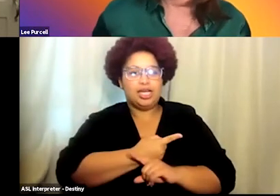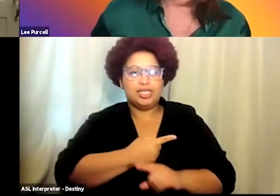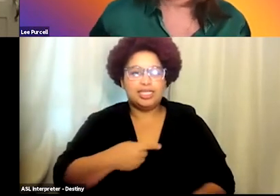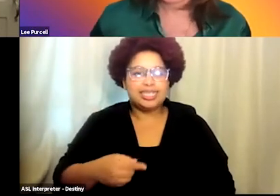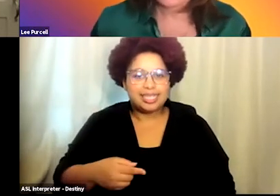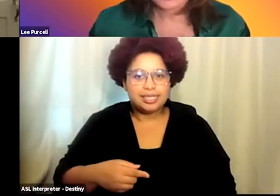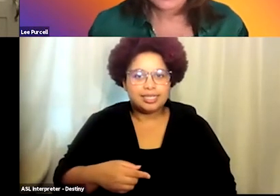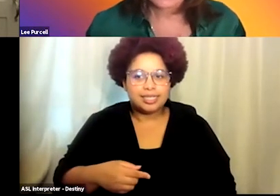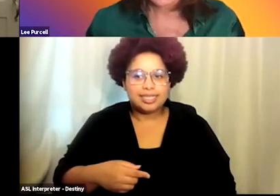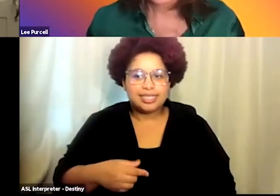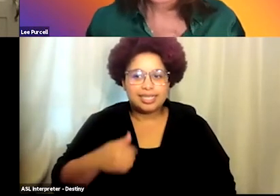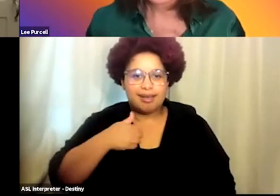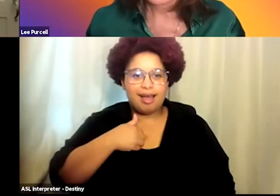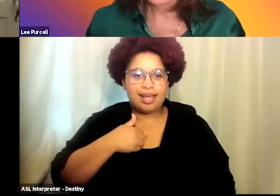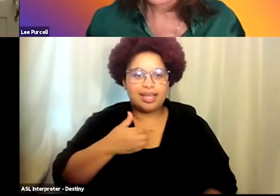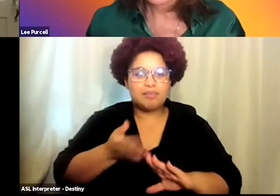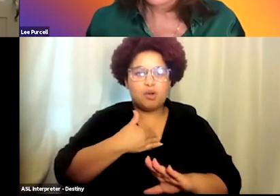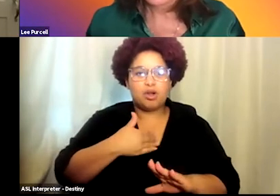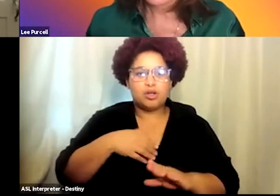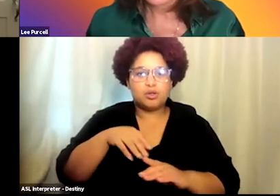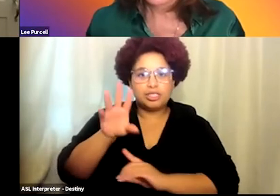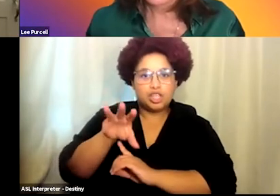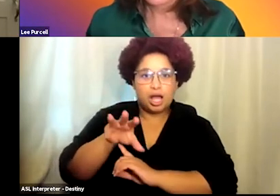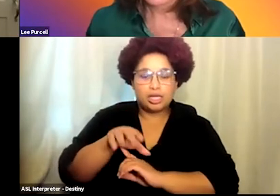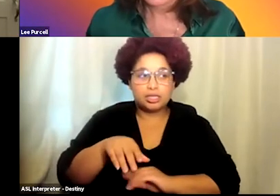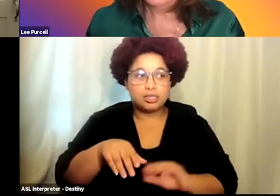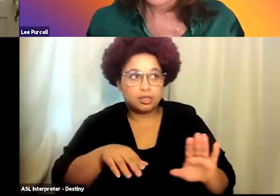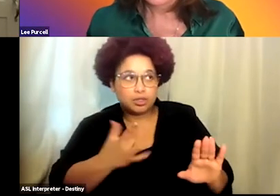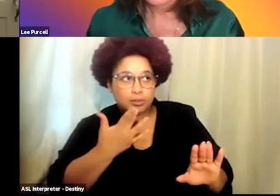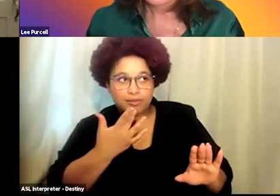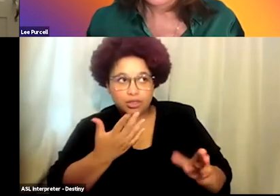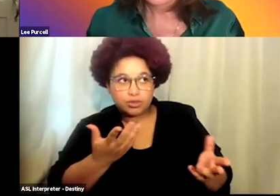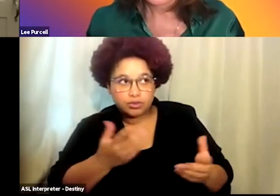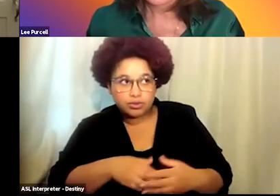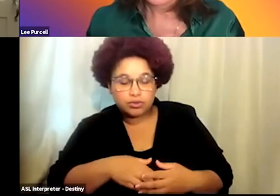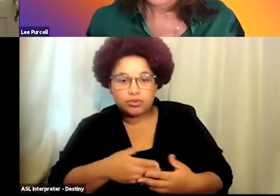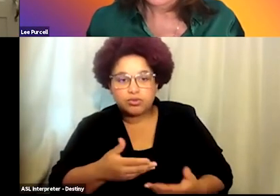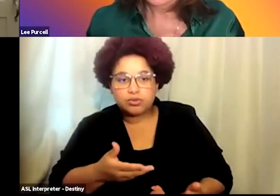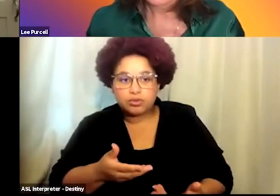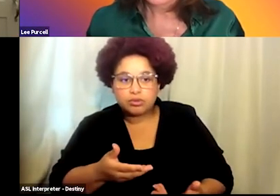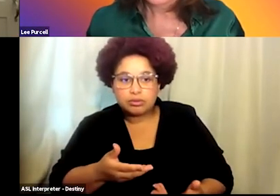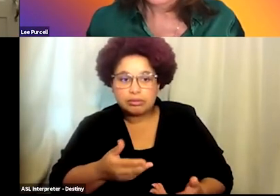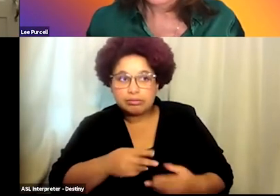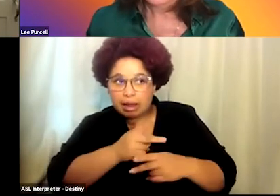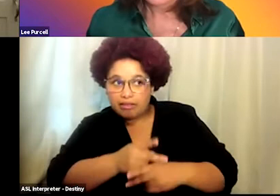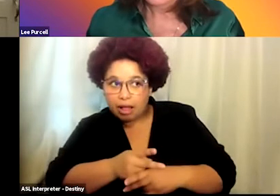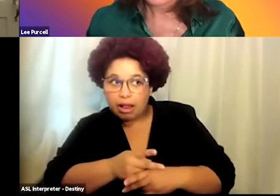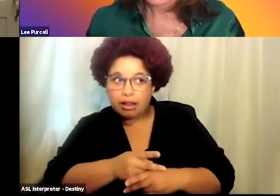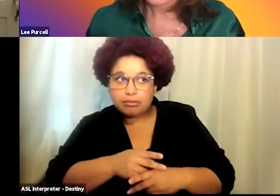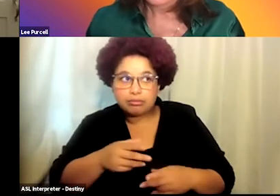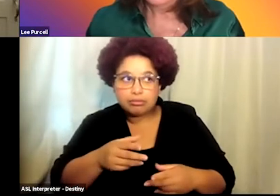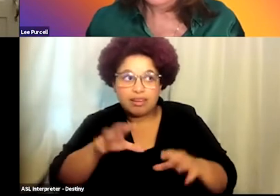And I even before we shot asked him what's his preference, you know, to be careful, to give it a good